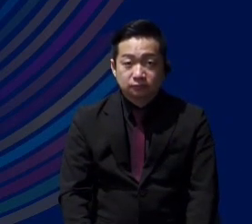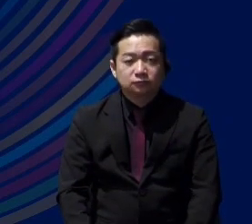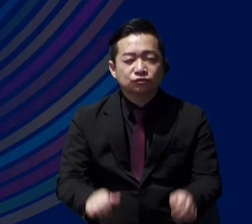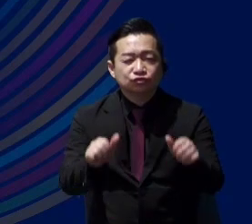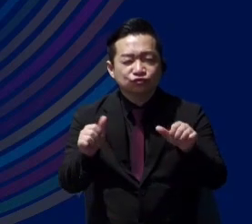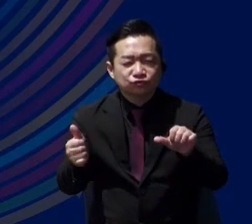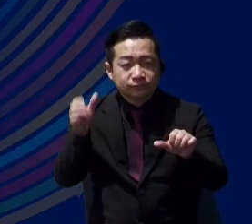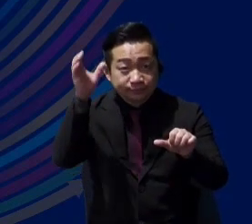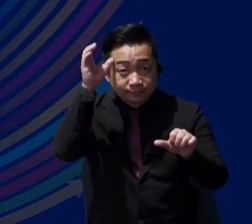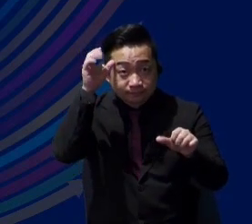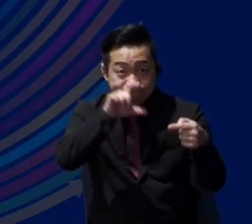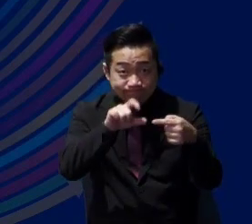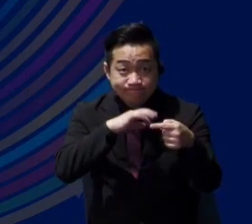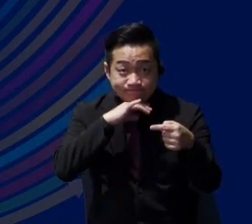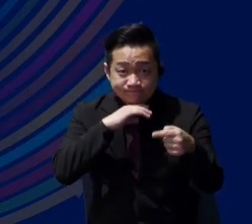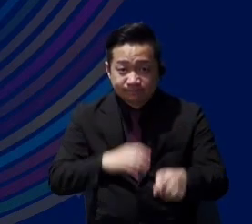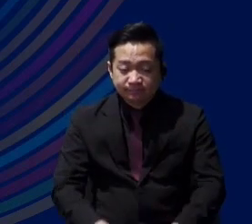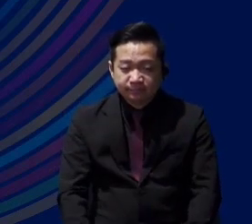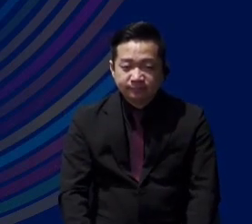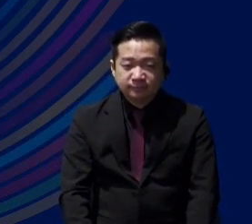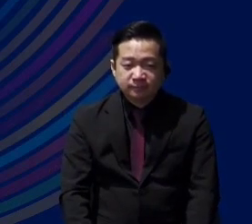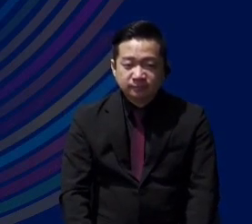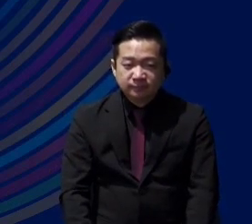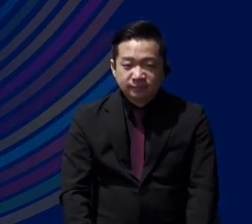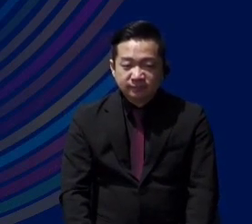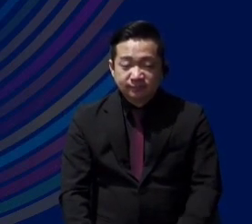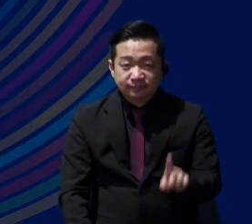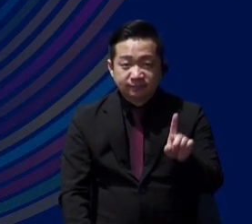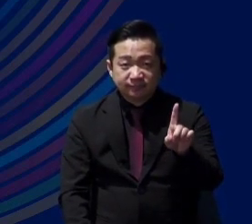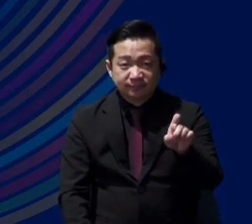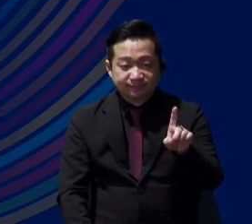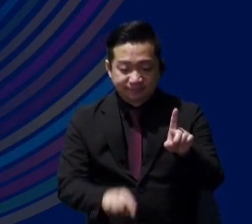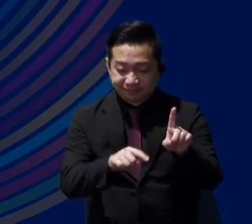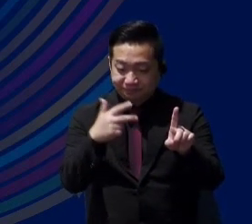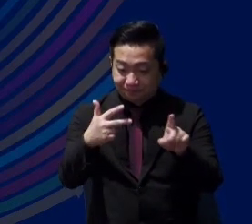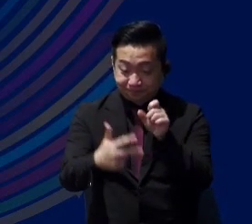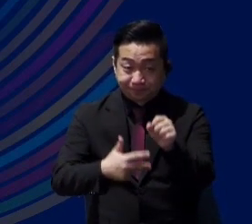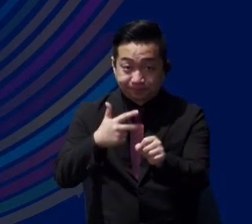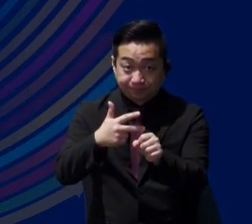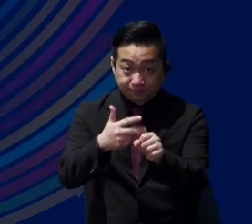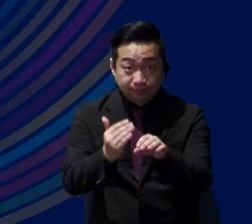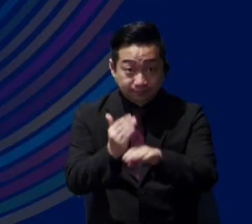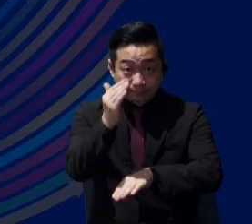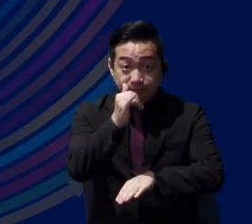11.7 years. That is great. There is